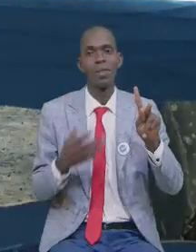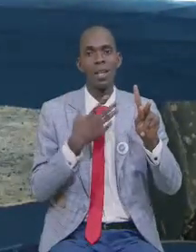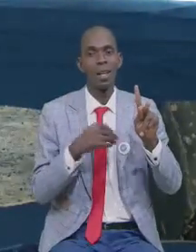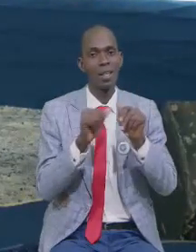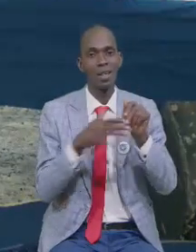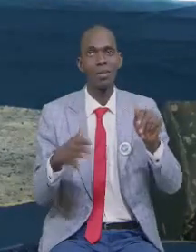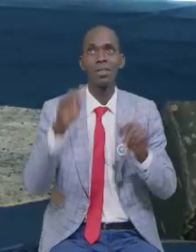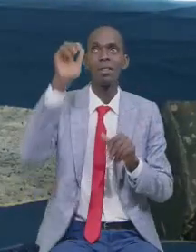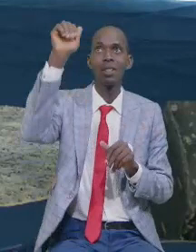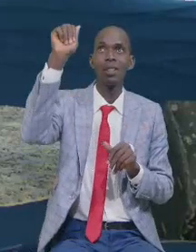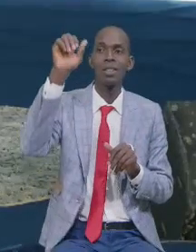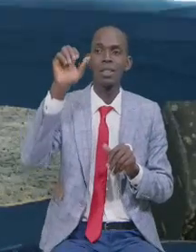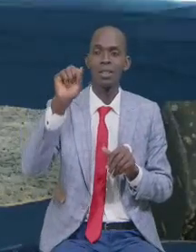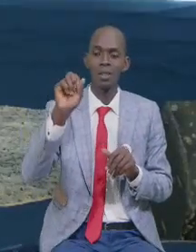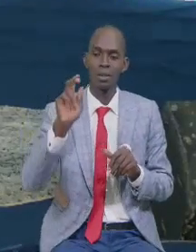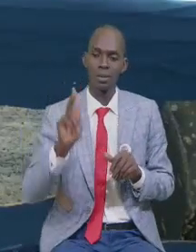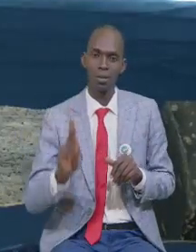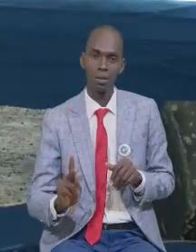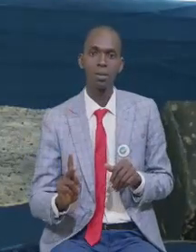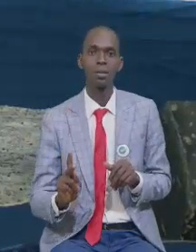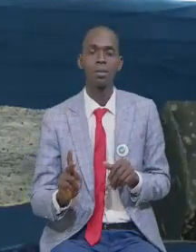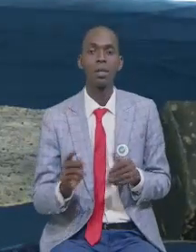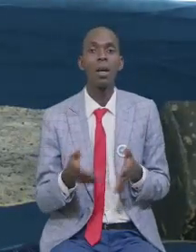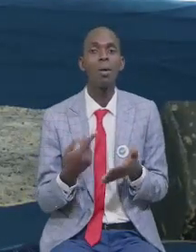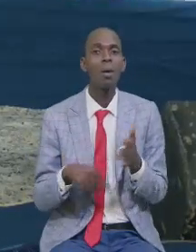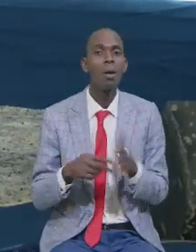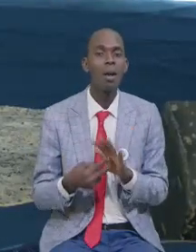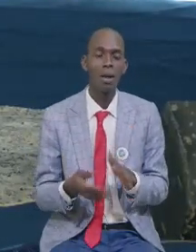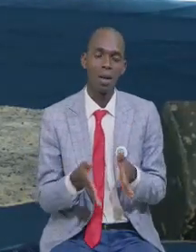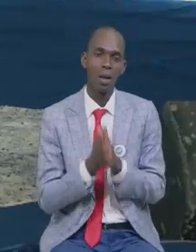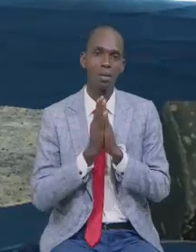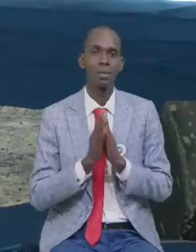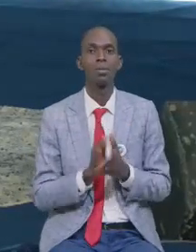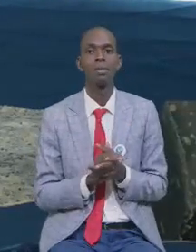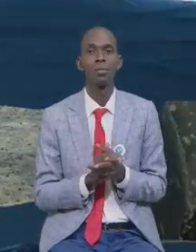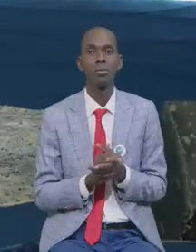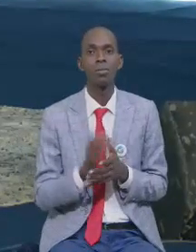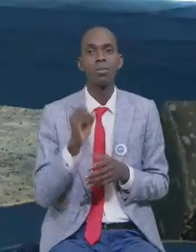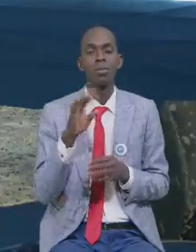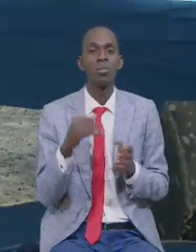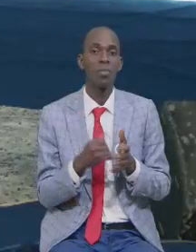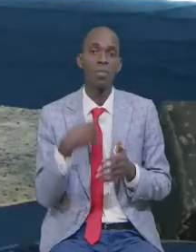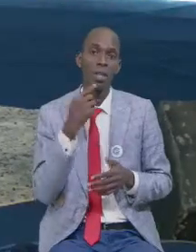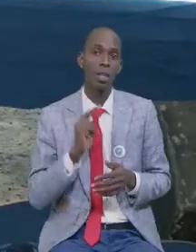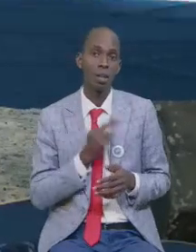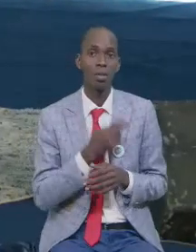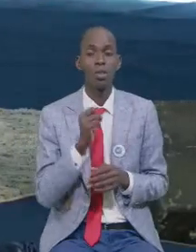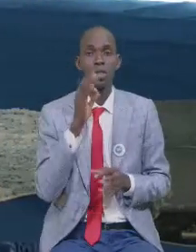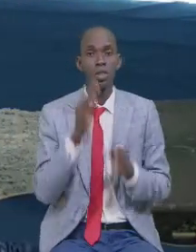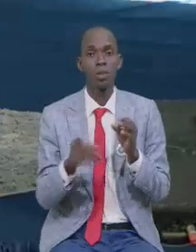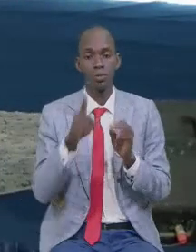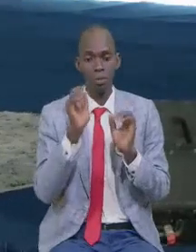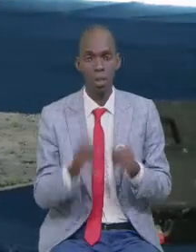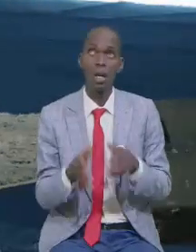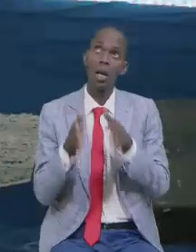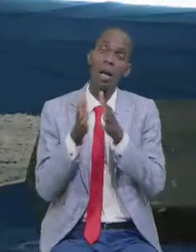to A, S, K. Tell me, ask. So he tells us, if you can ask, if